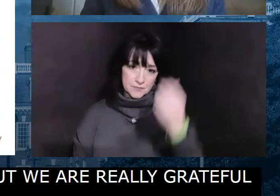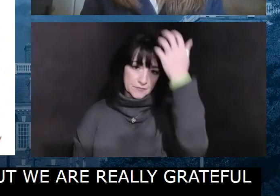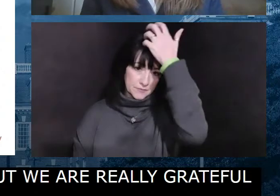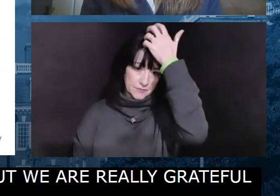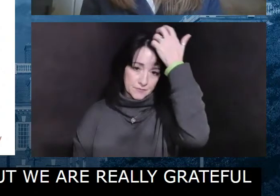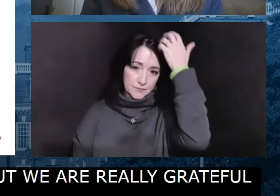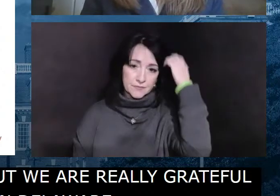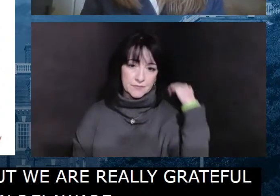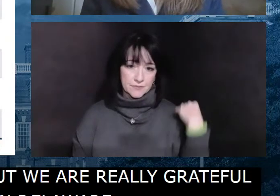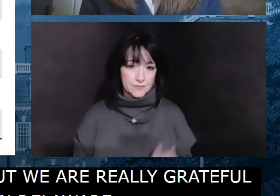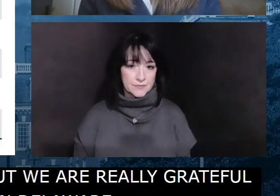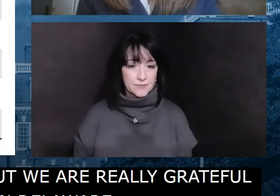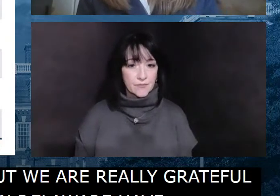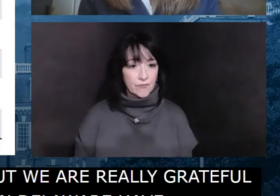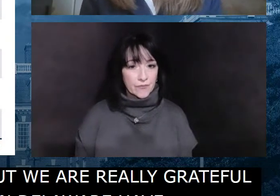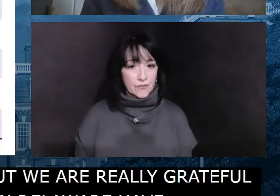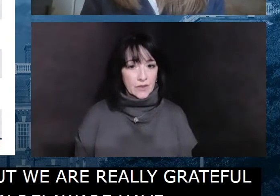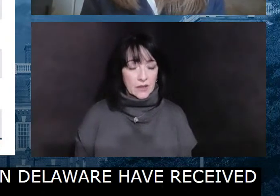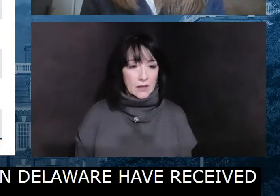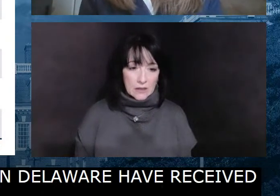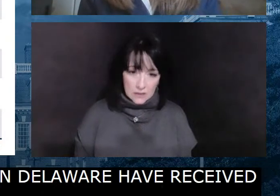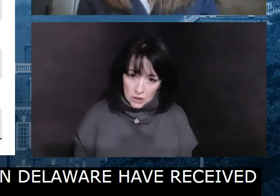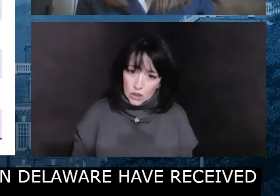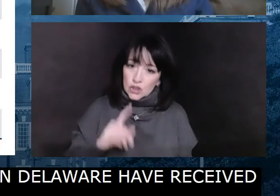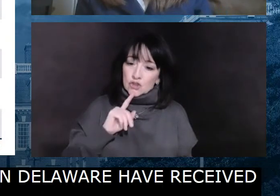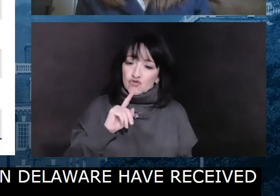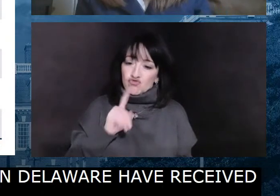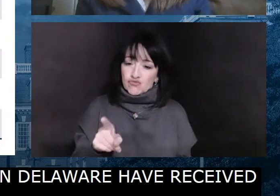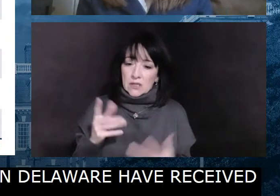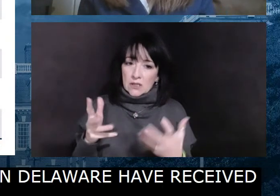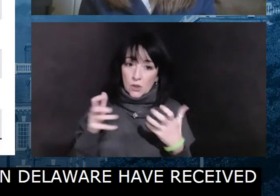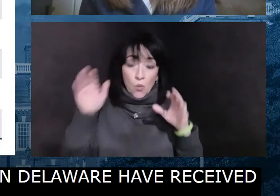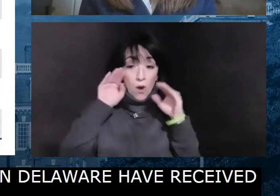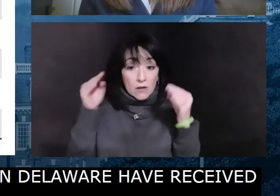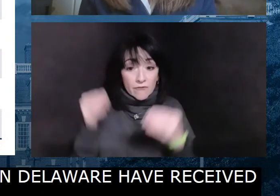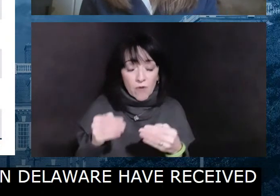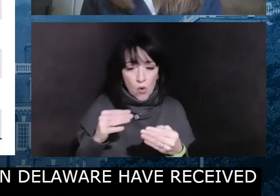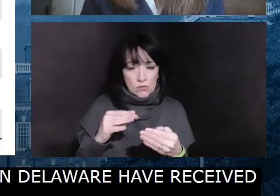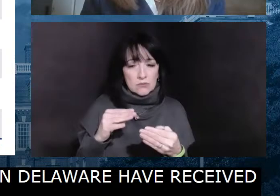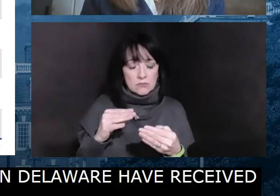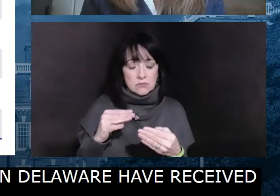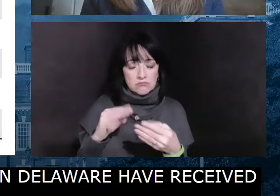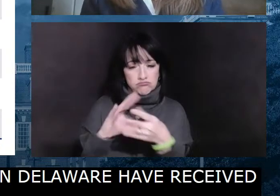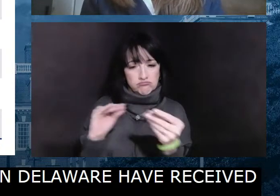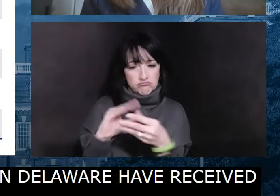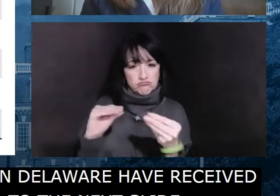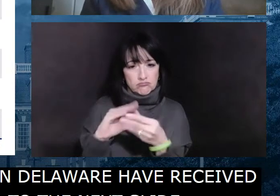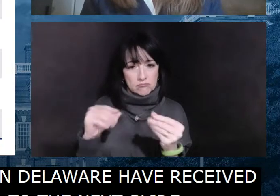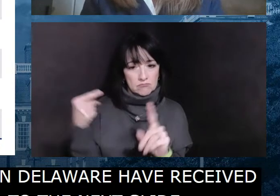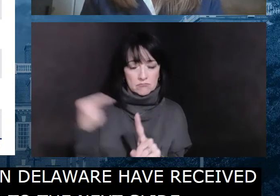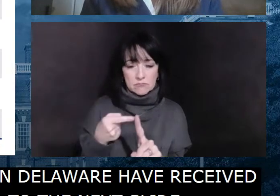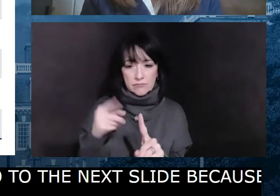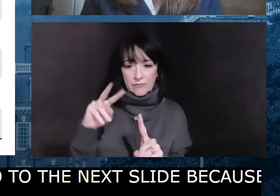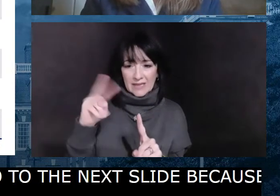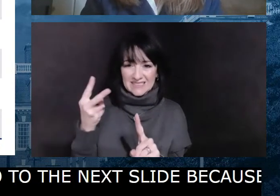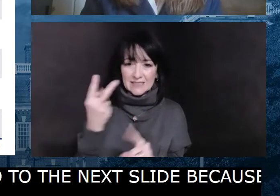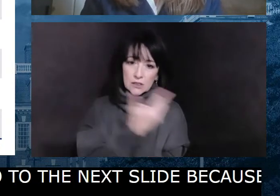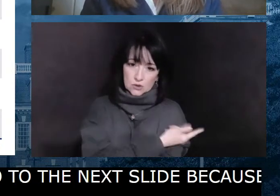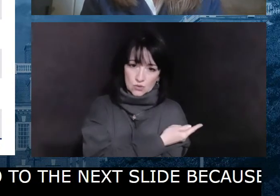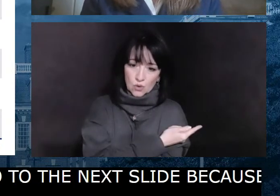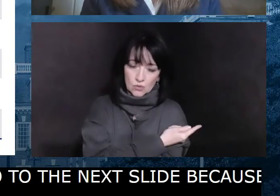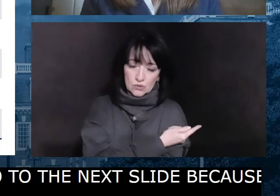slide, because we really want to focus on second doses. As we've said, it is our obligation to ensure that people who get their first